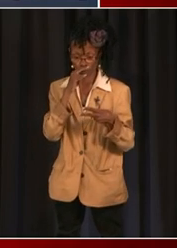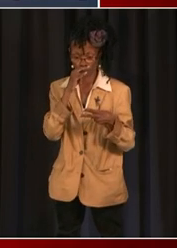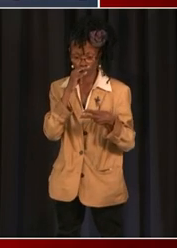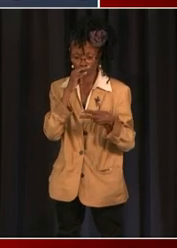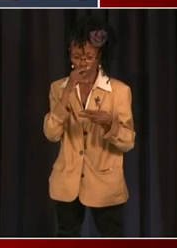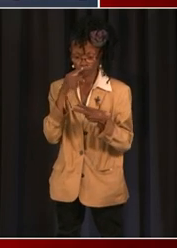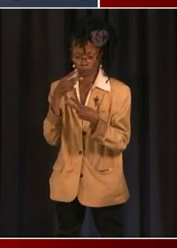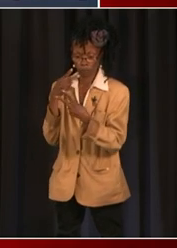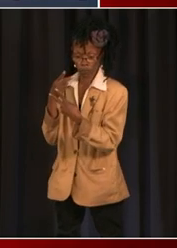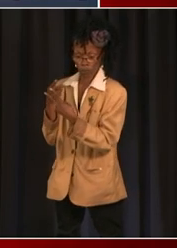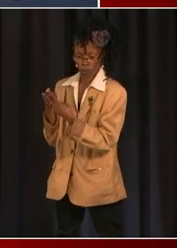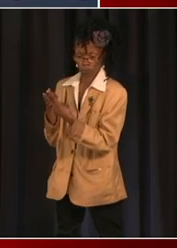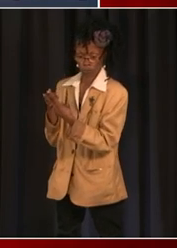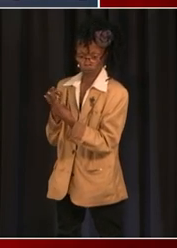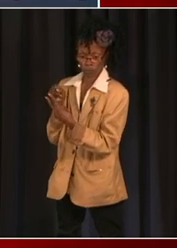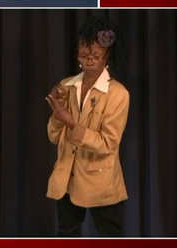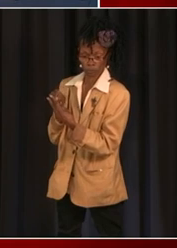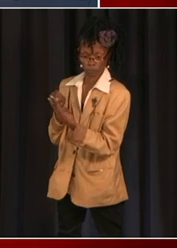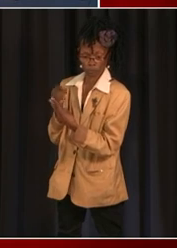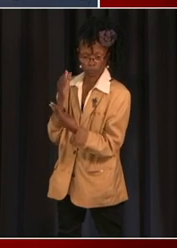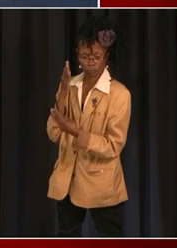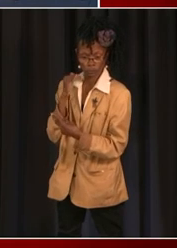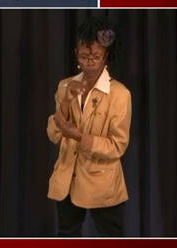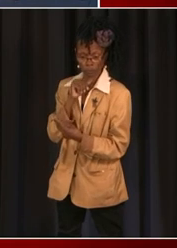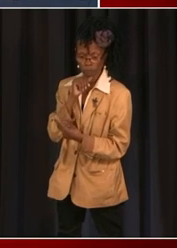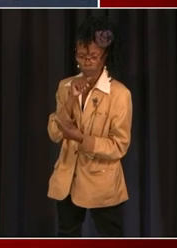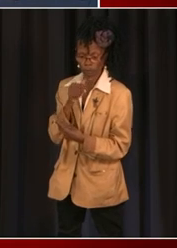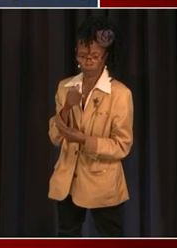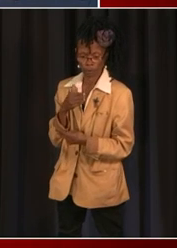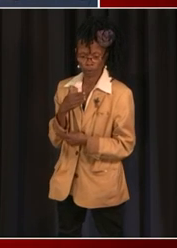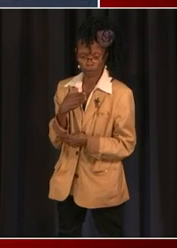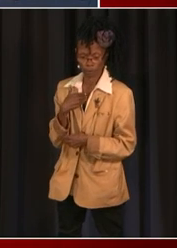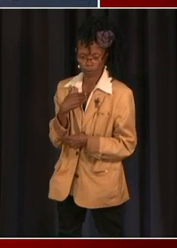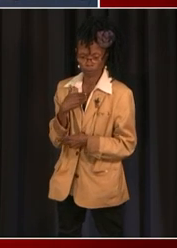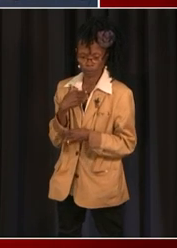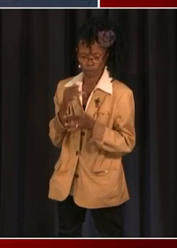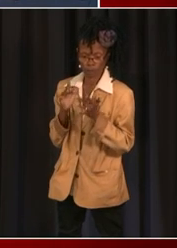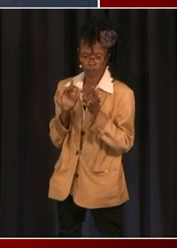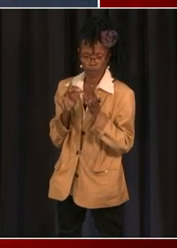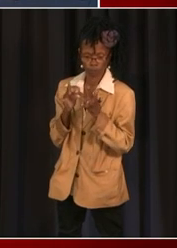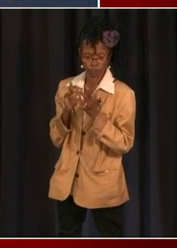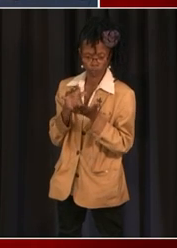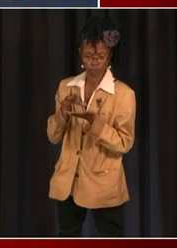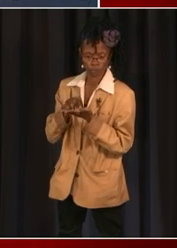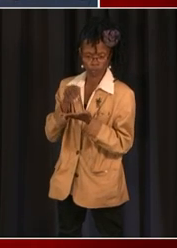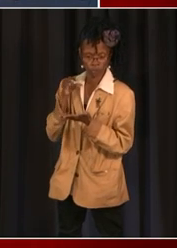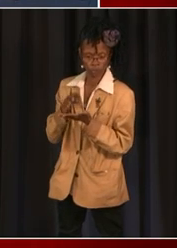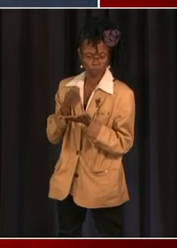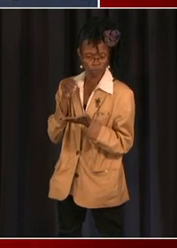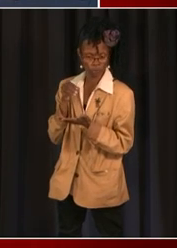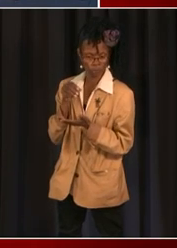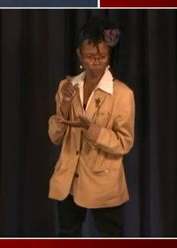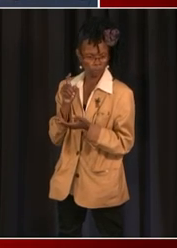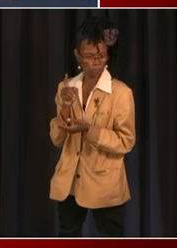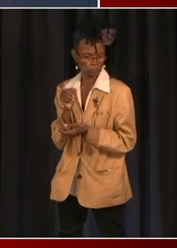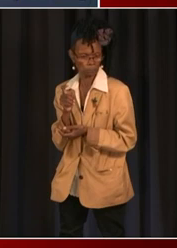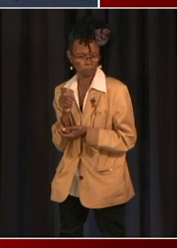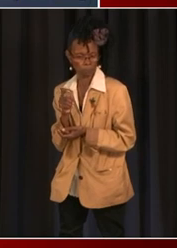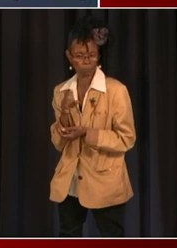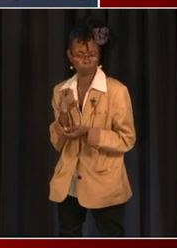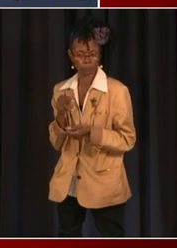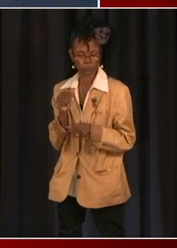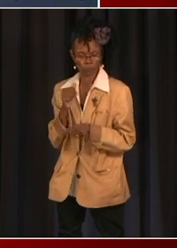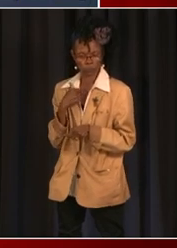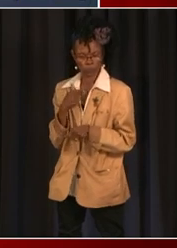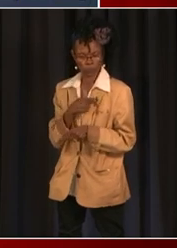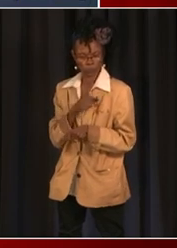not go automatically to simulcast learning? Did you sign anything? Are there any considerations with the union